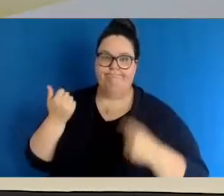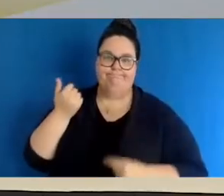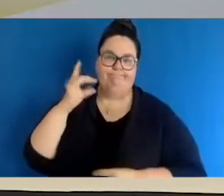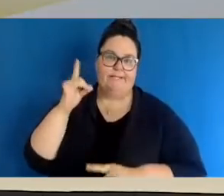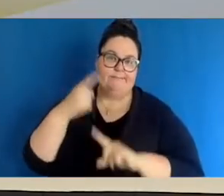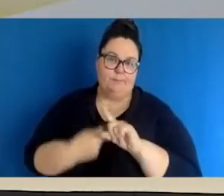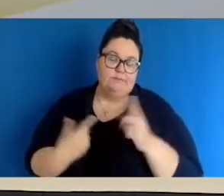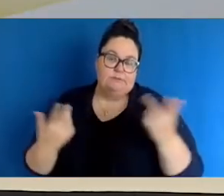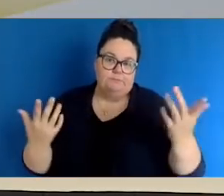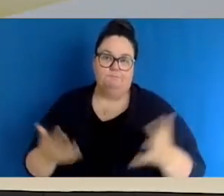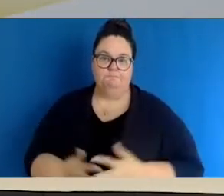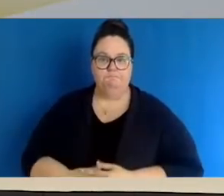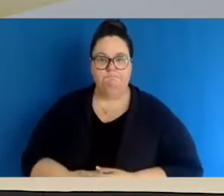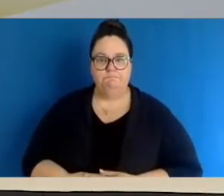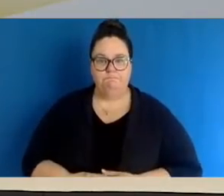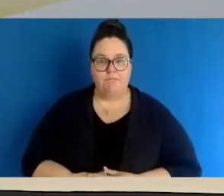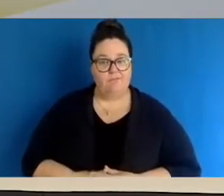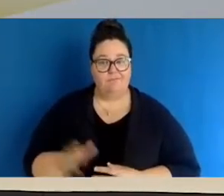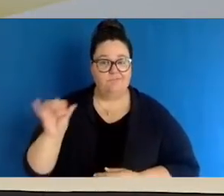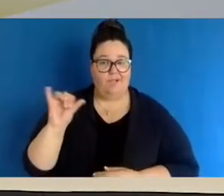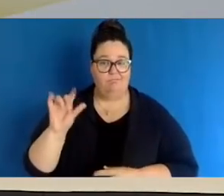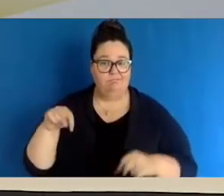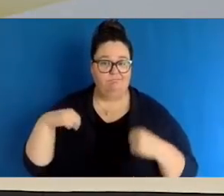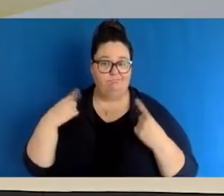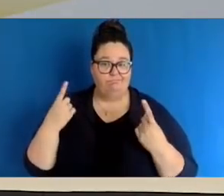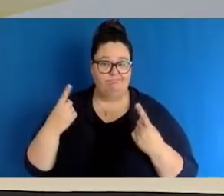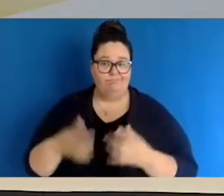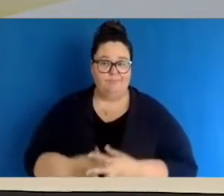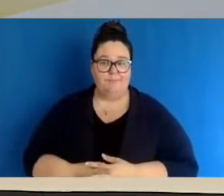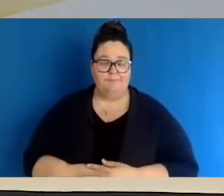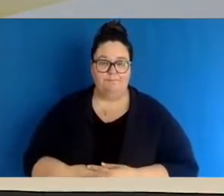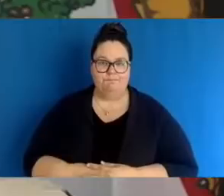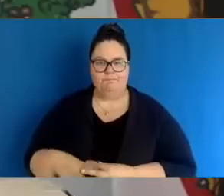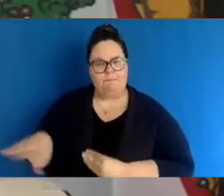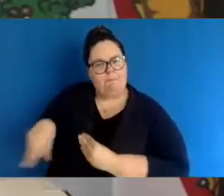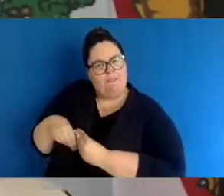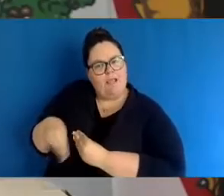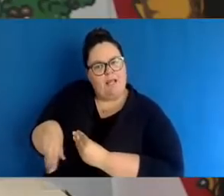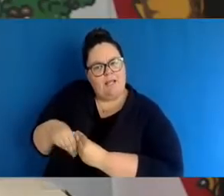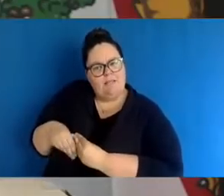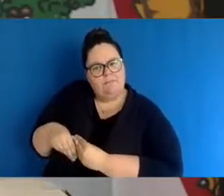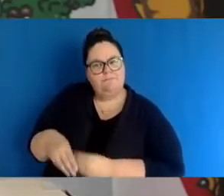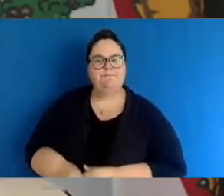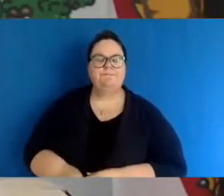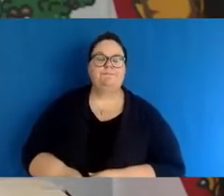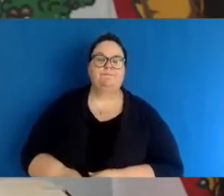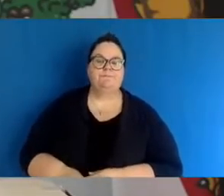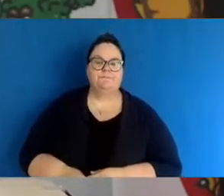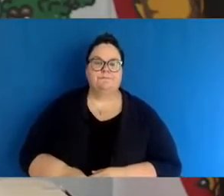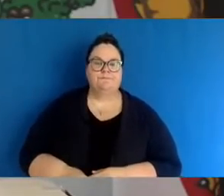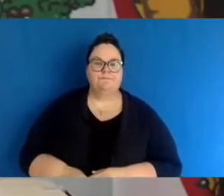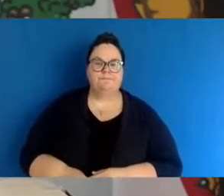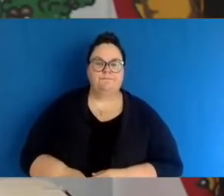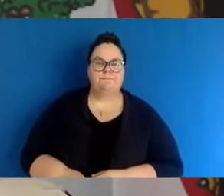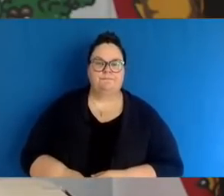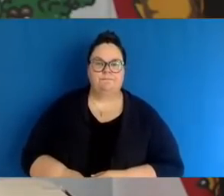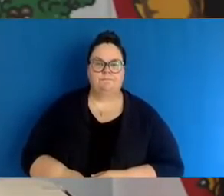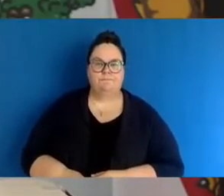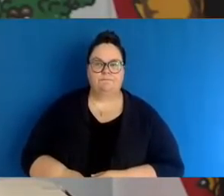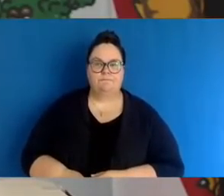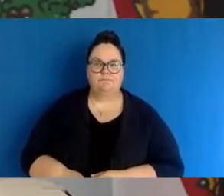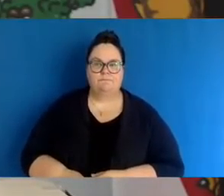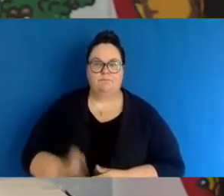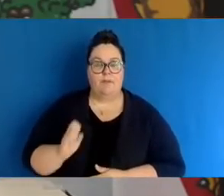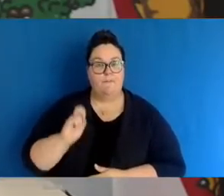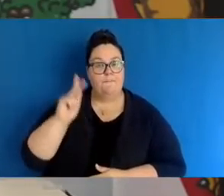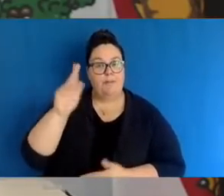when we need to, so we'll continue to do that. And if I could just add, Stu, to that, I mean, I think that the back-to-school